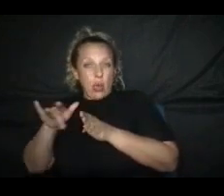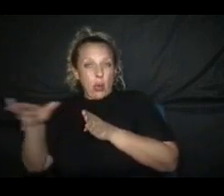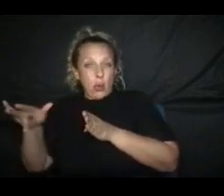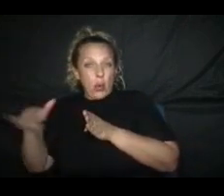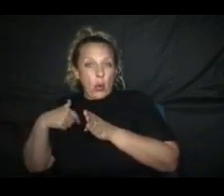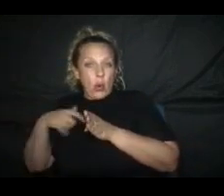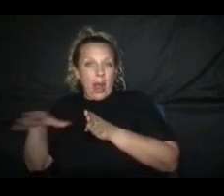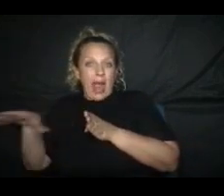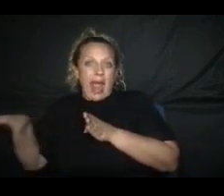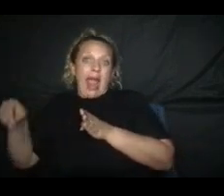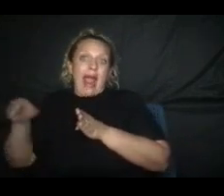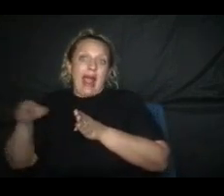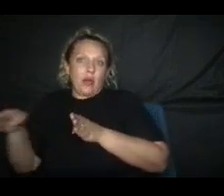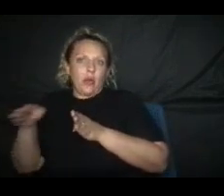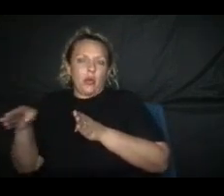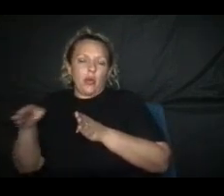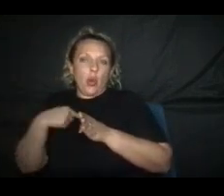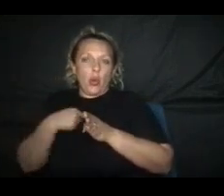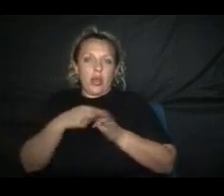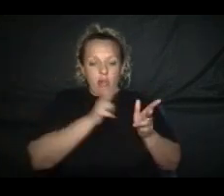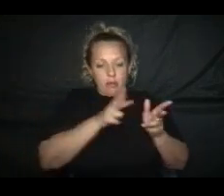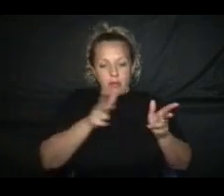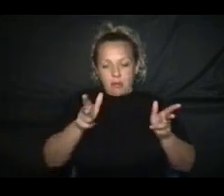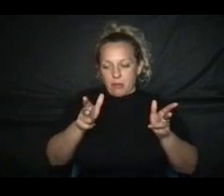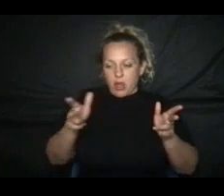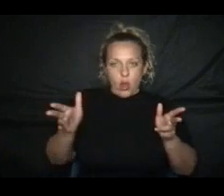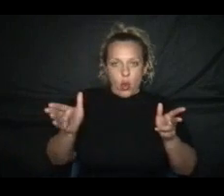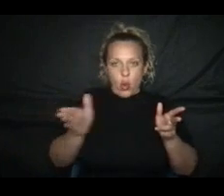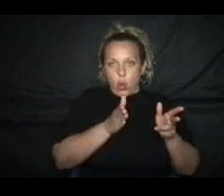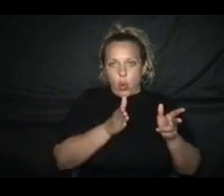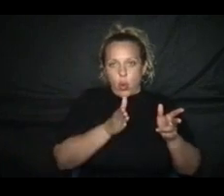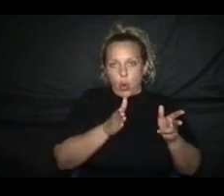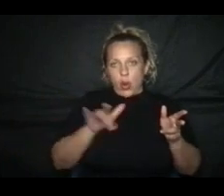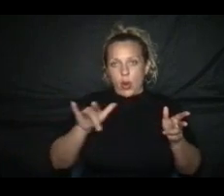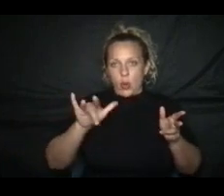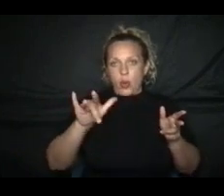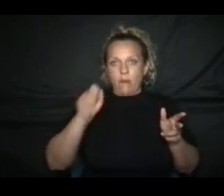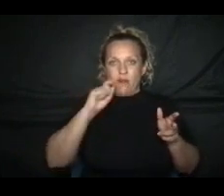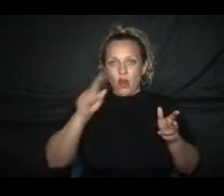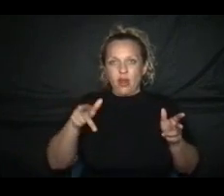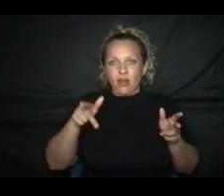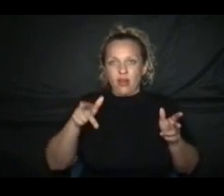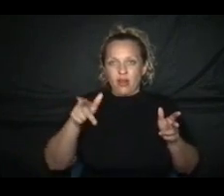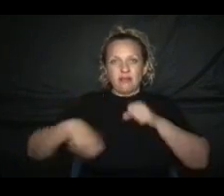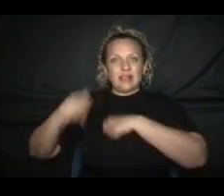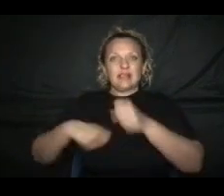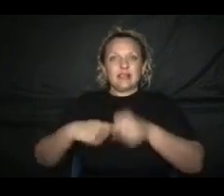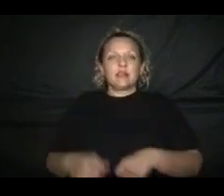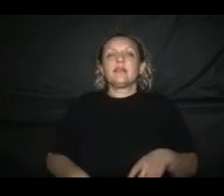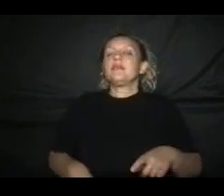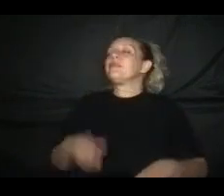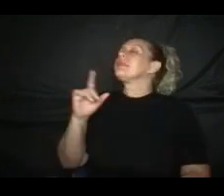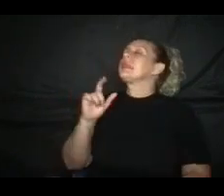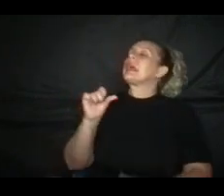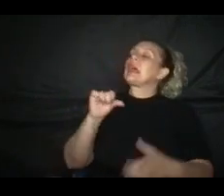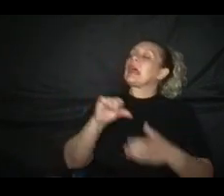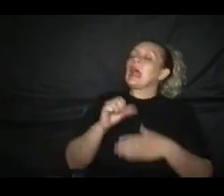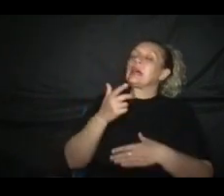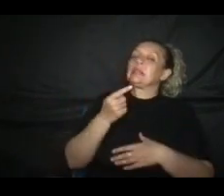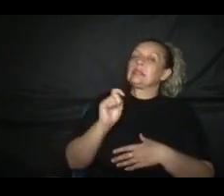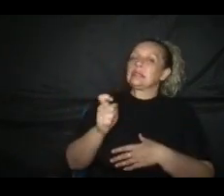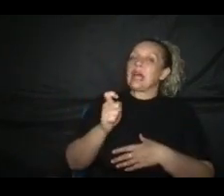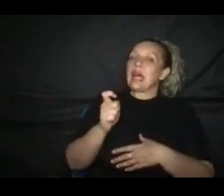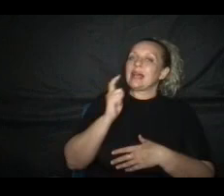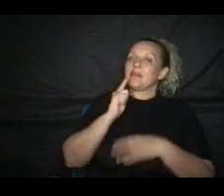will not be losing travel lanes. And just as a matter, the gas tax is something that is controlled by Palm Beach County, and does